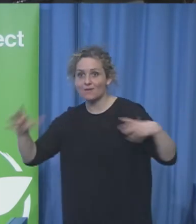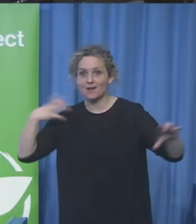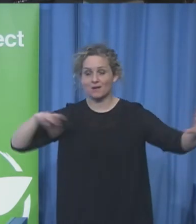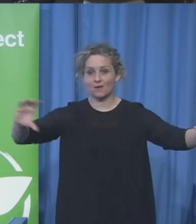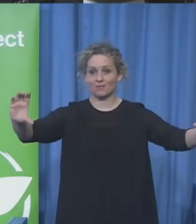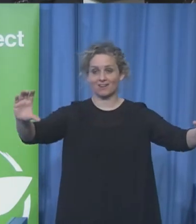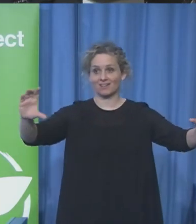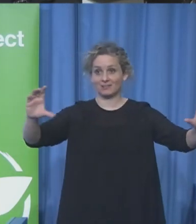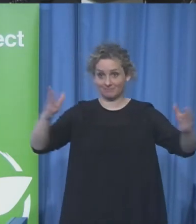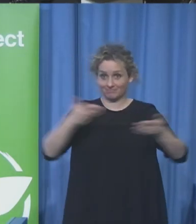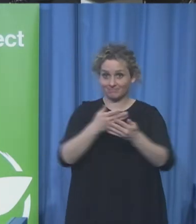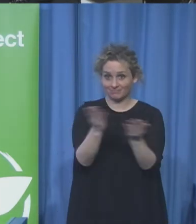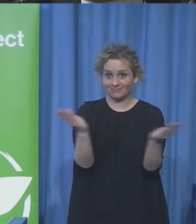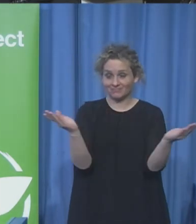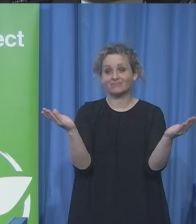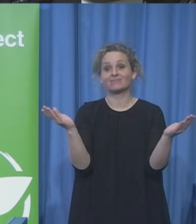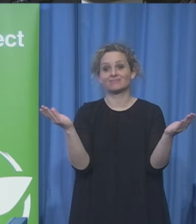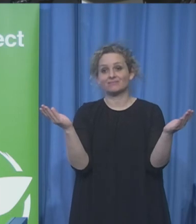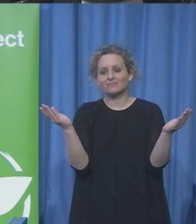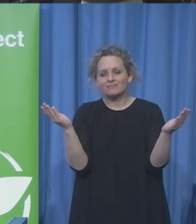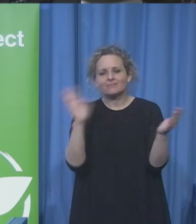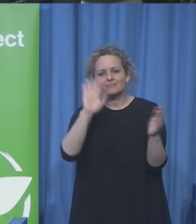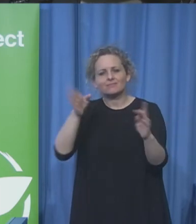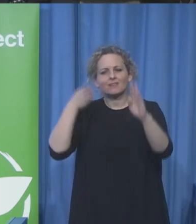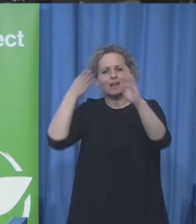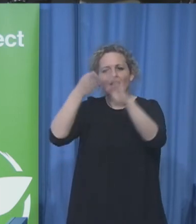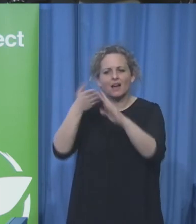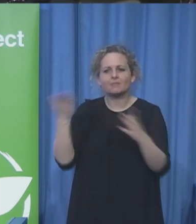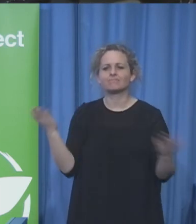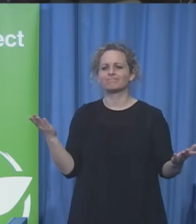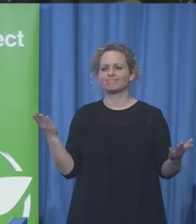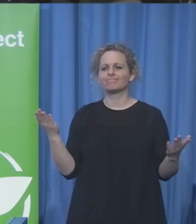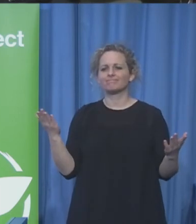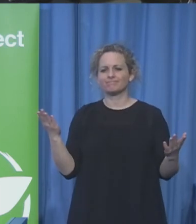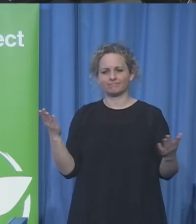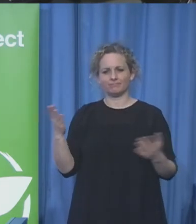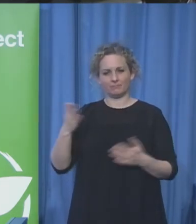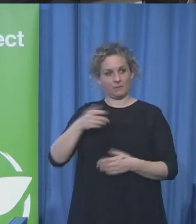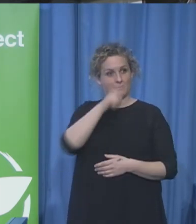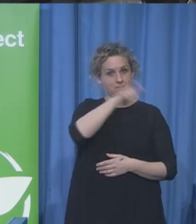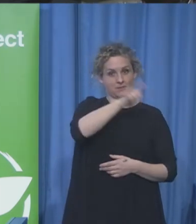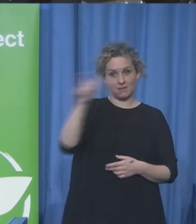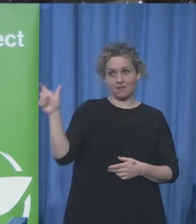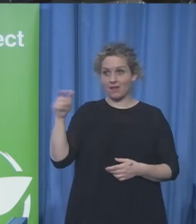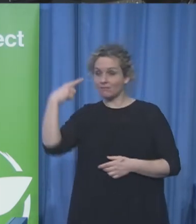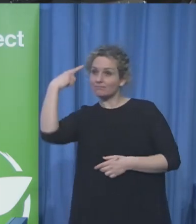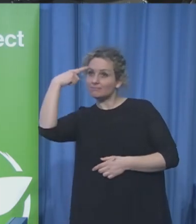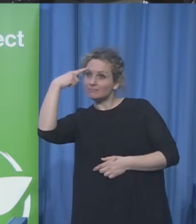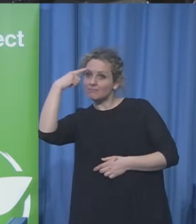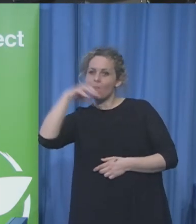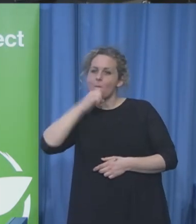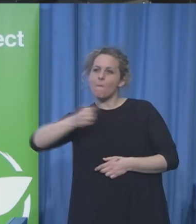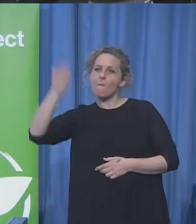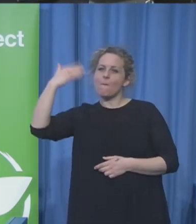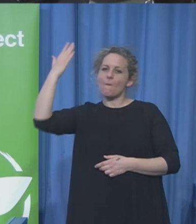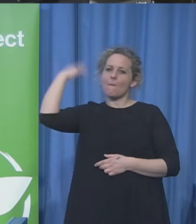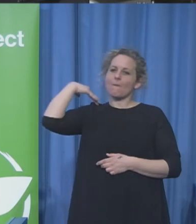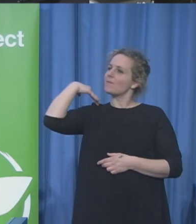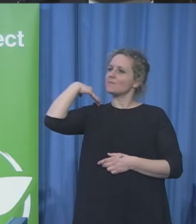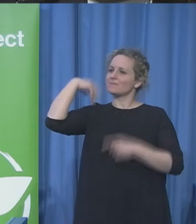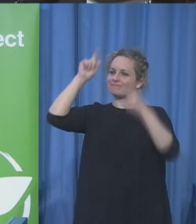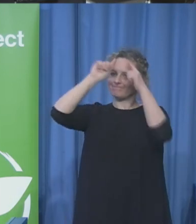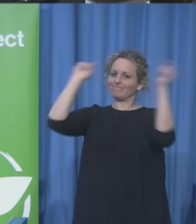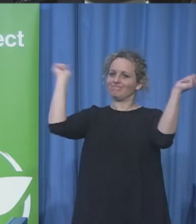do, to change those mindsets, to change the world for the better, to change the world so that